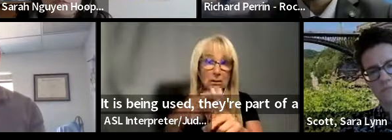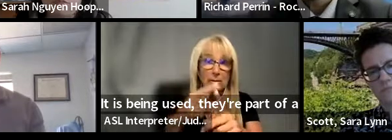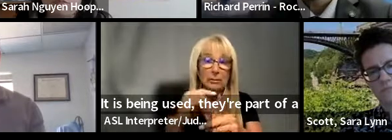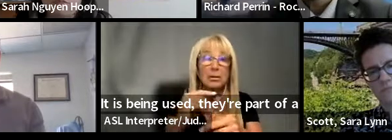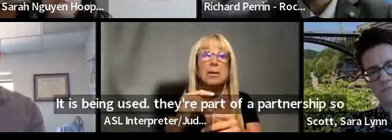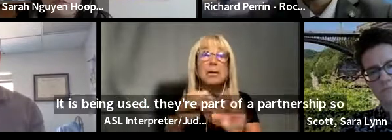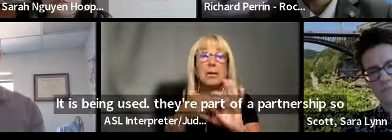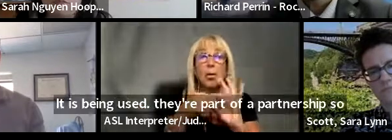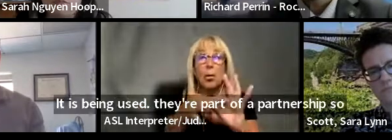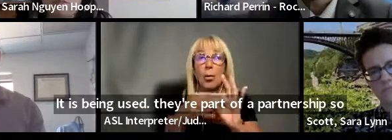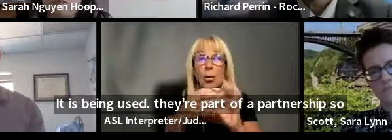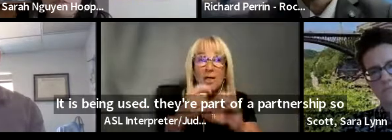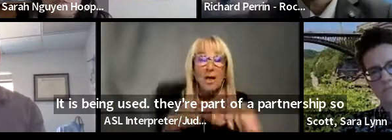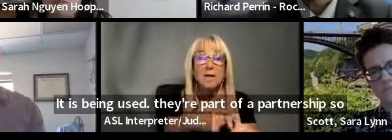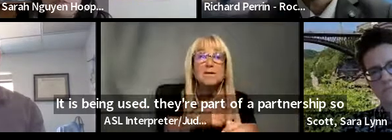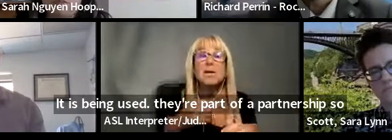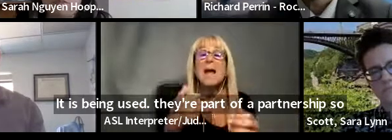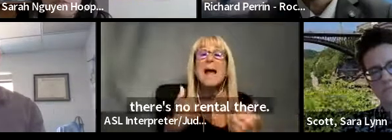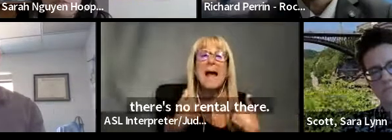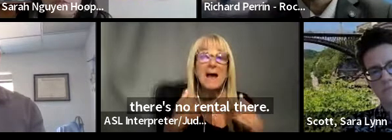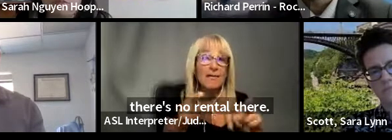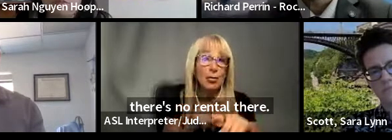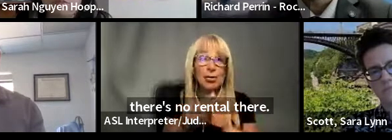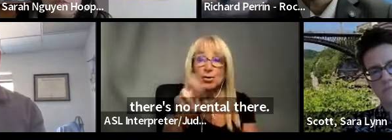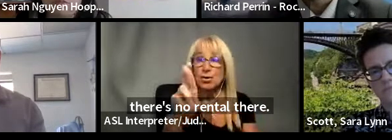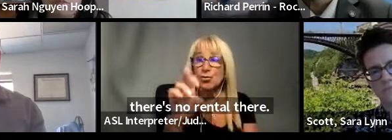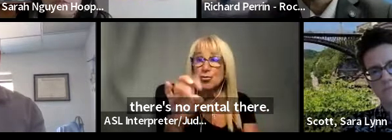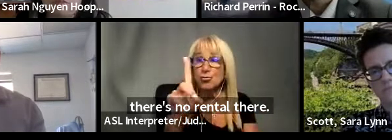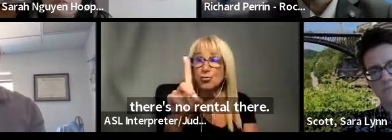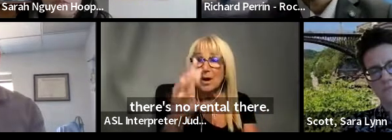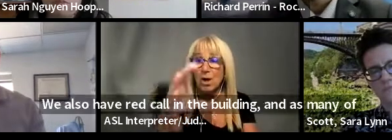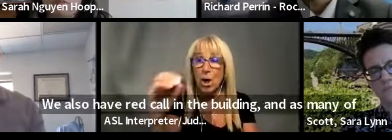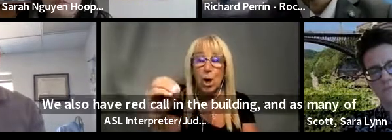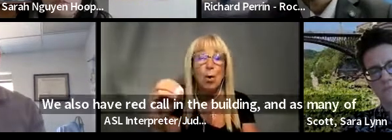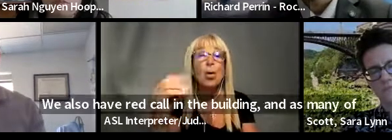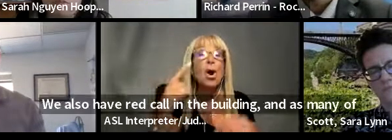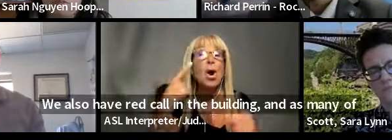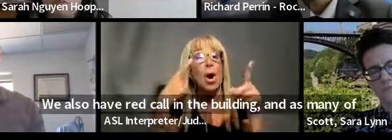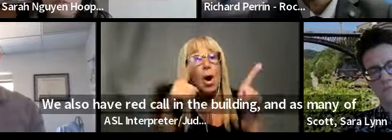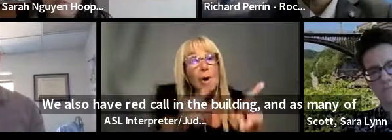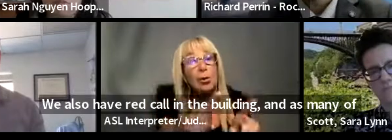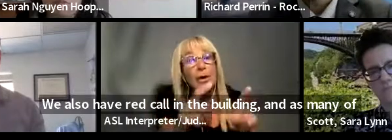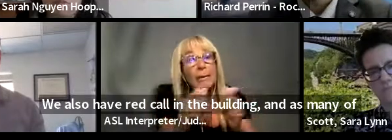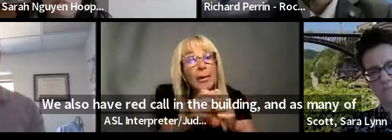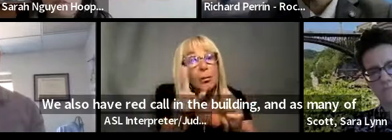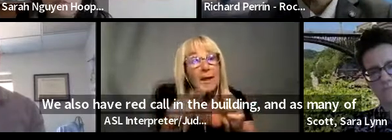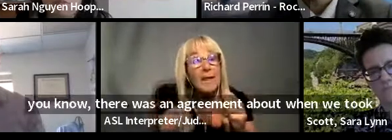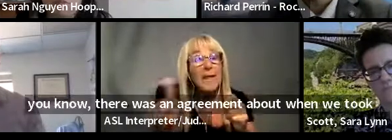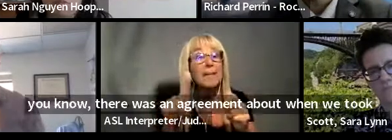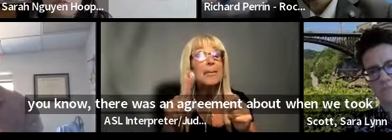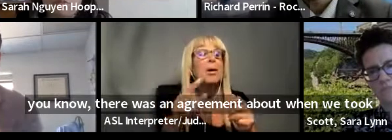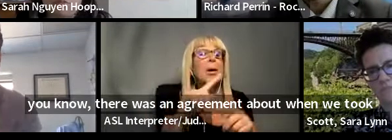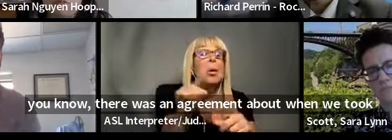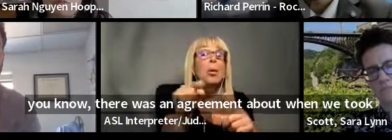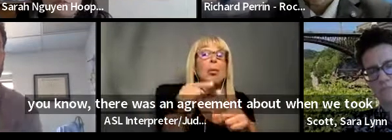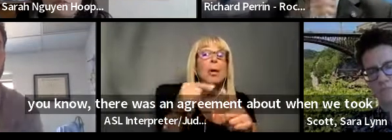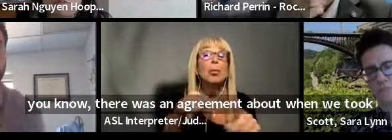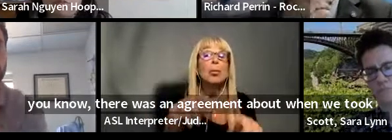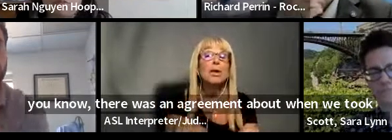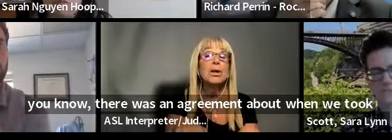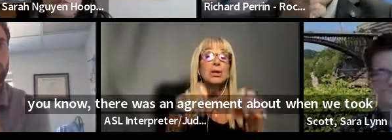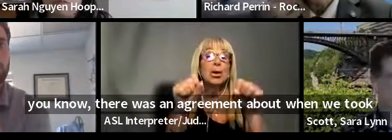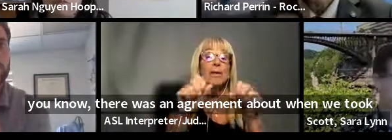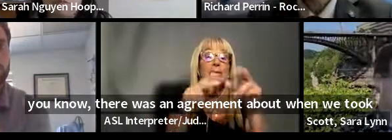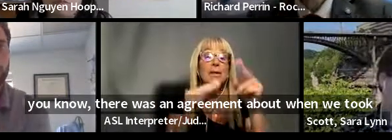have Redco in the building, and as many of you know, there was an agreement about when we took over the building with